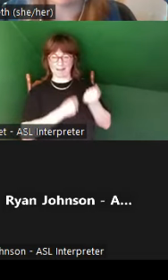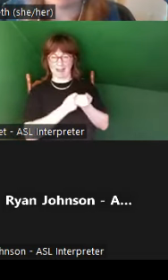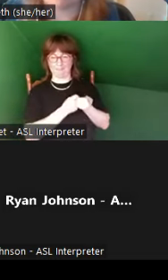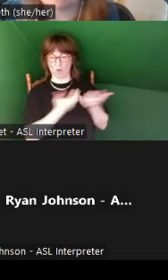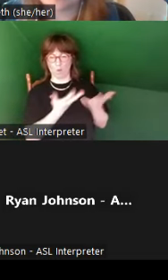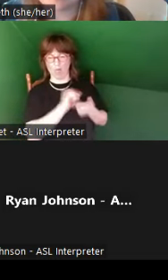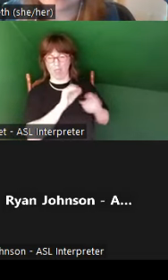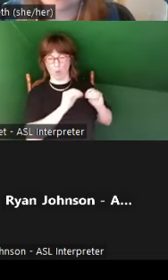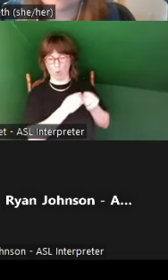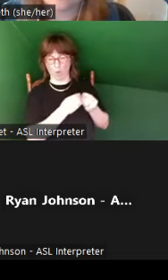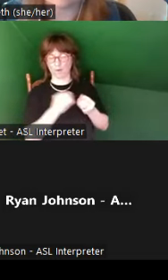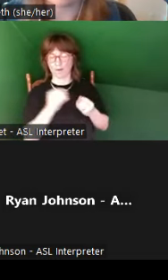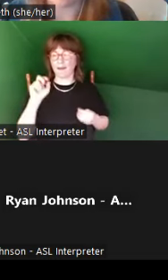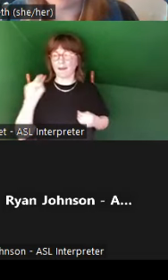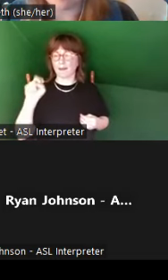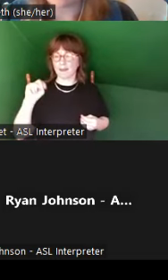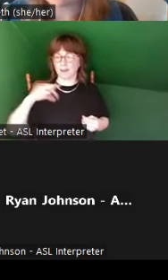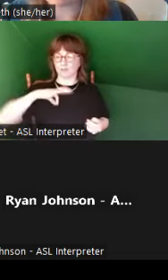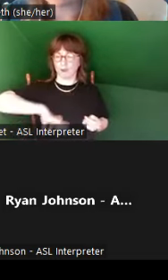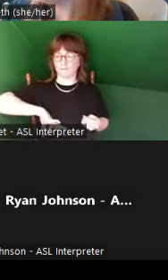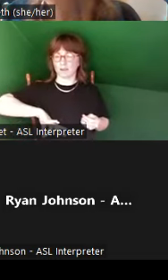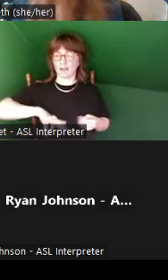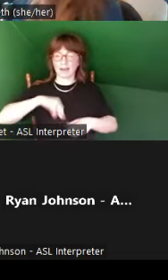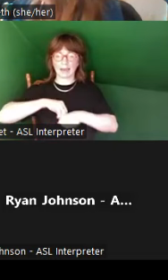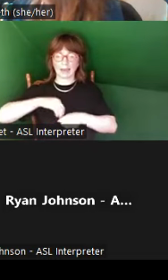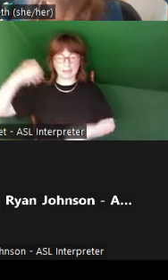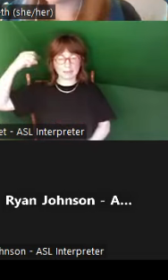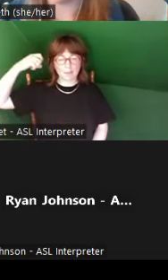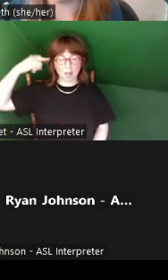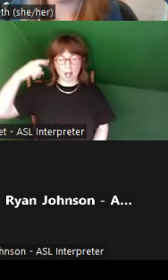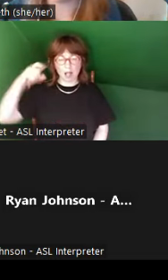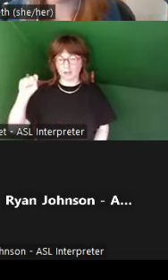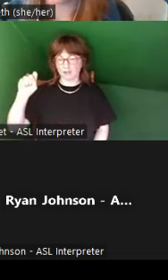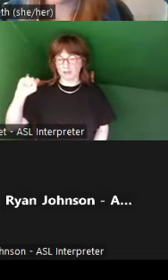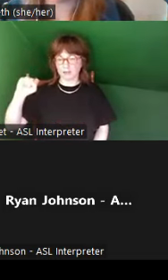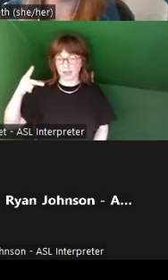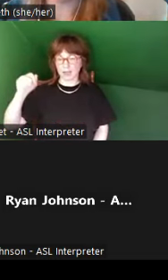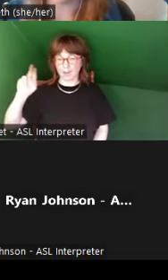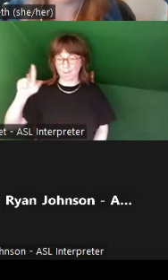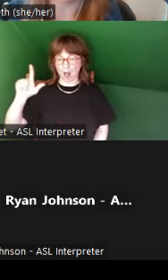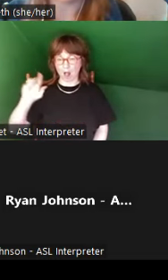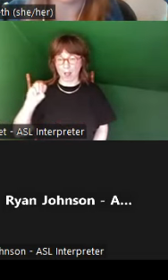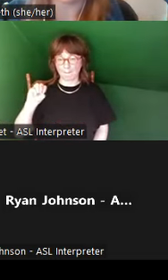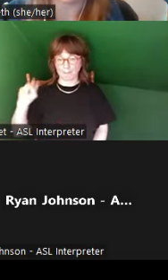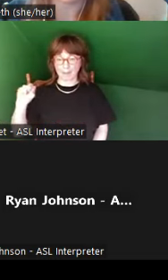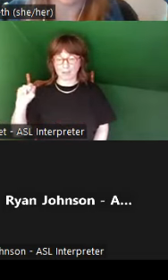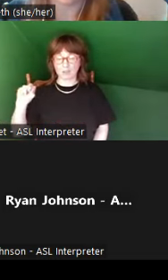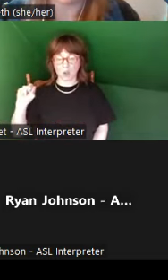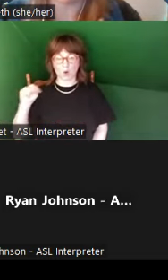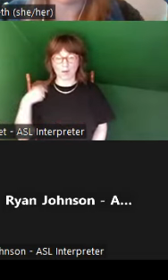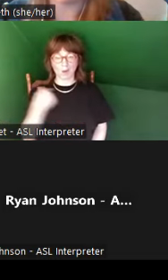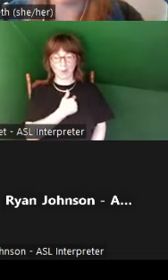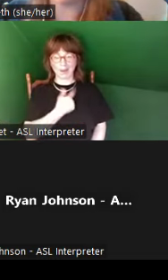is a nonprofit organization in St. Paul, Minnesota, where we've just now gotten to see